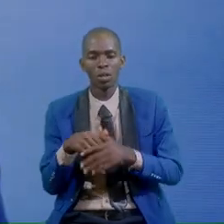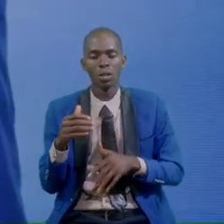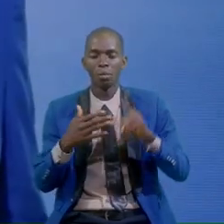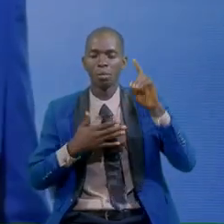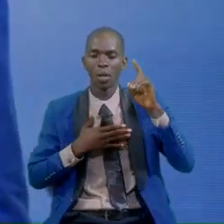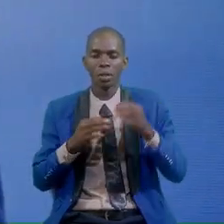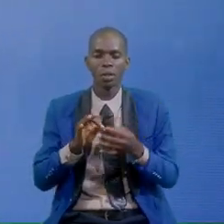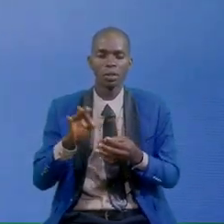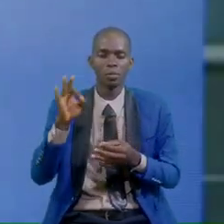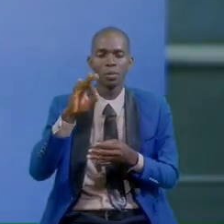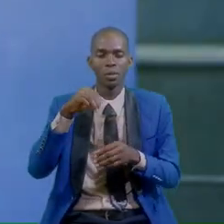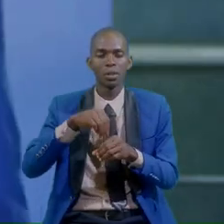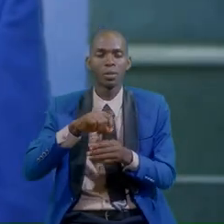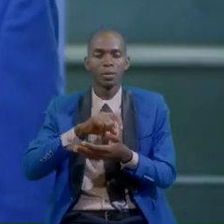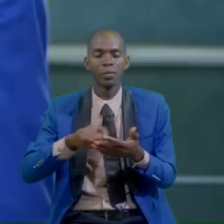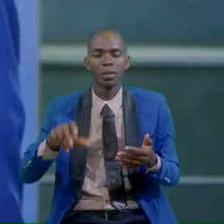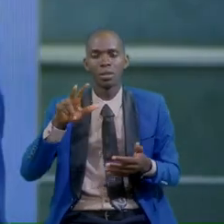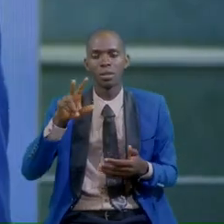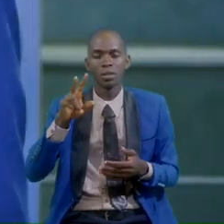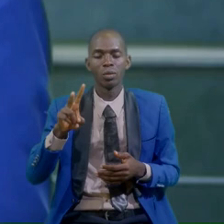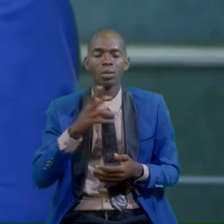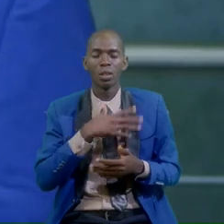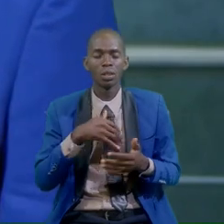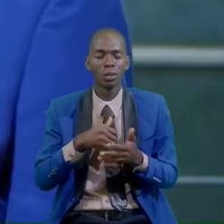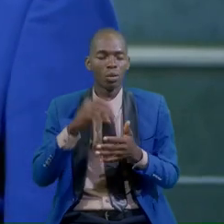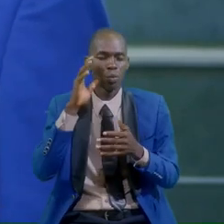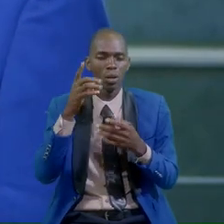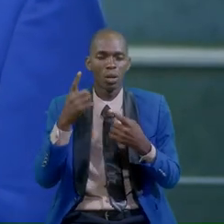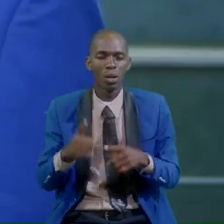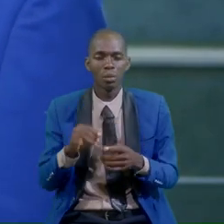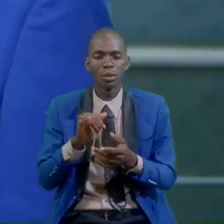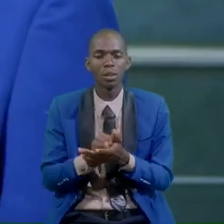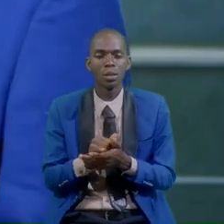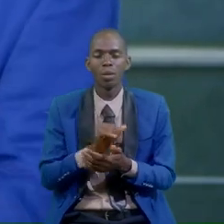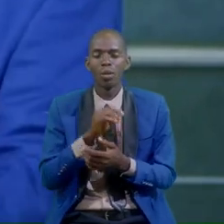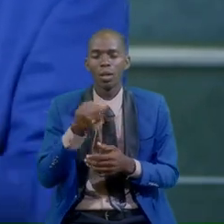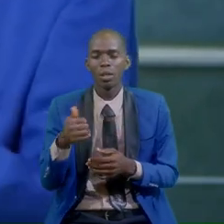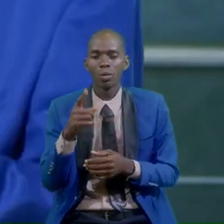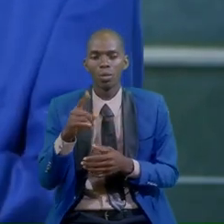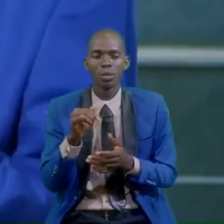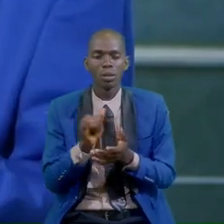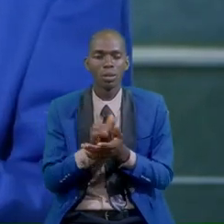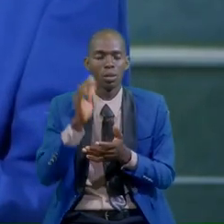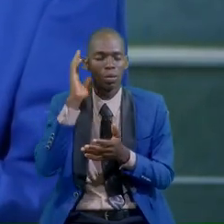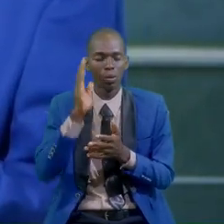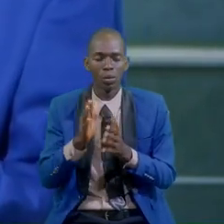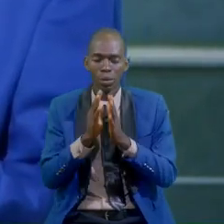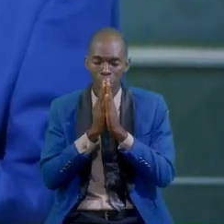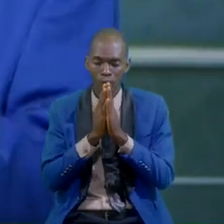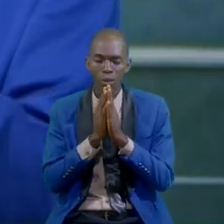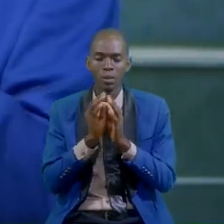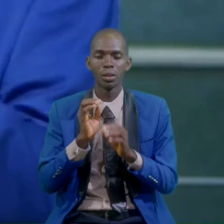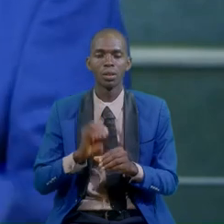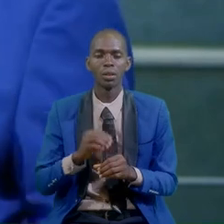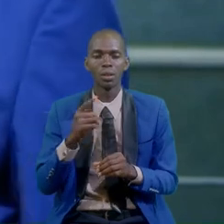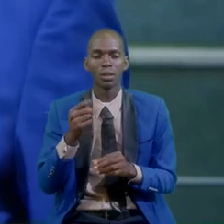happen then? And it shall come to pass that whosoever shall call on the name of the